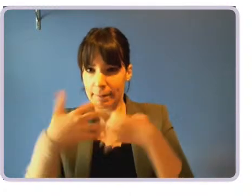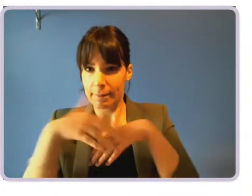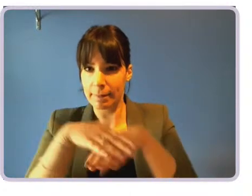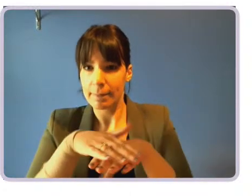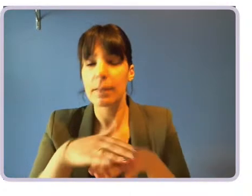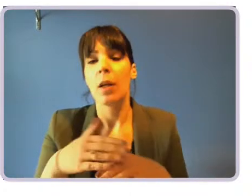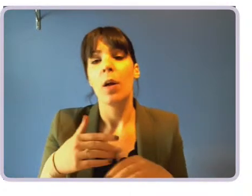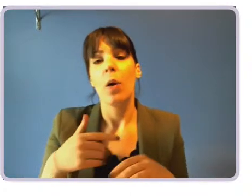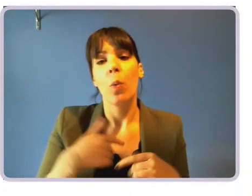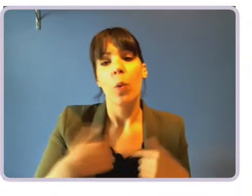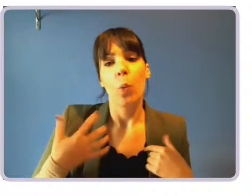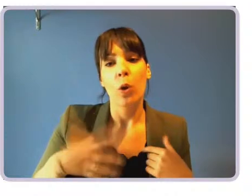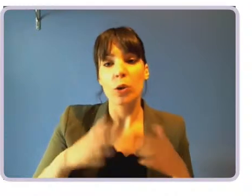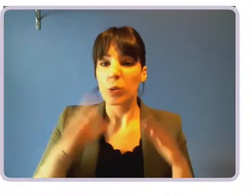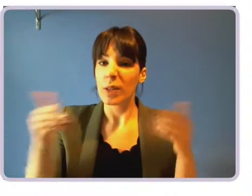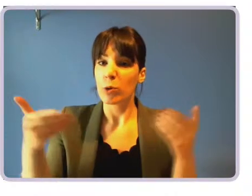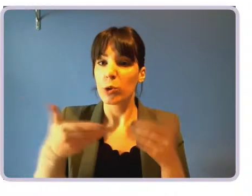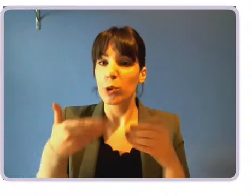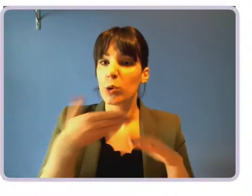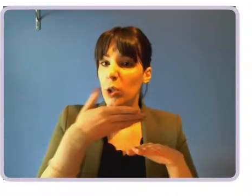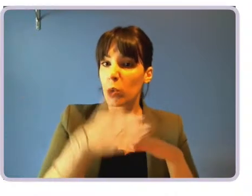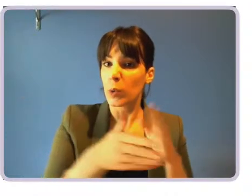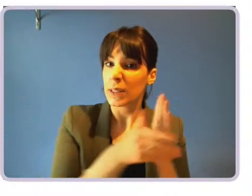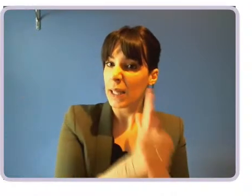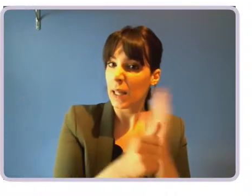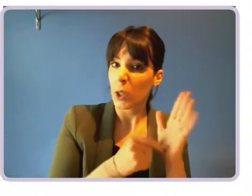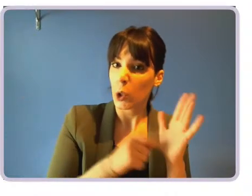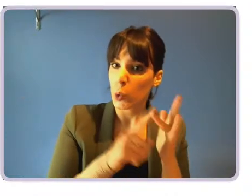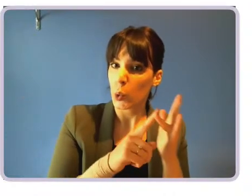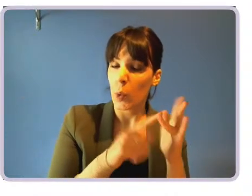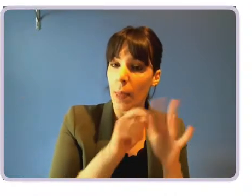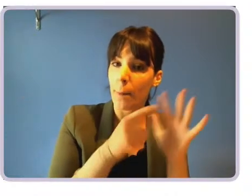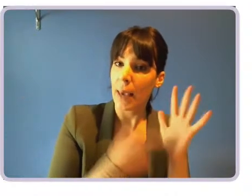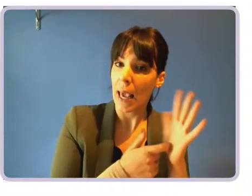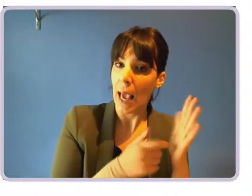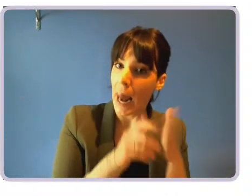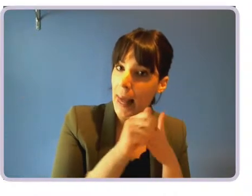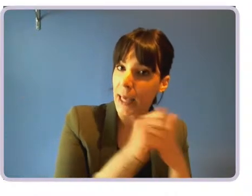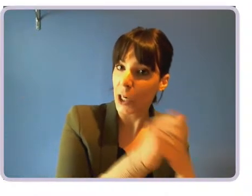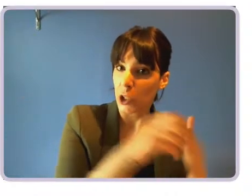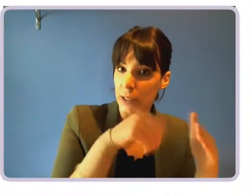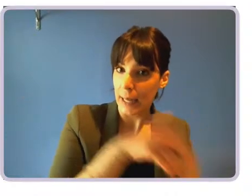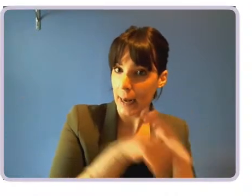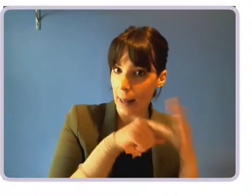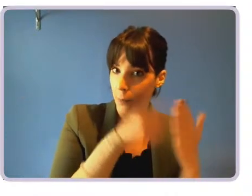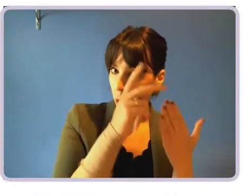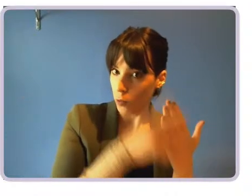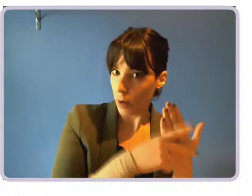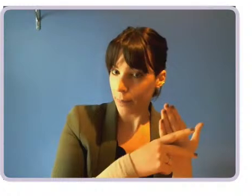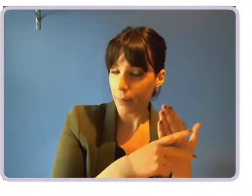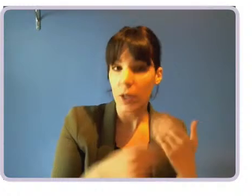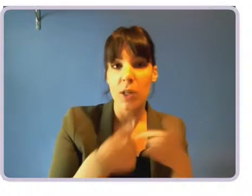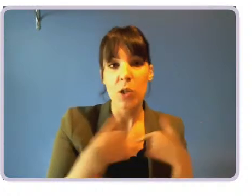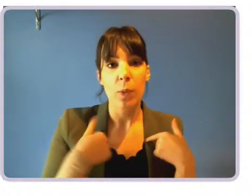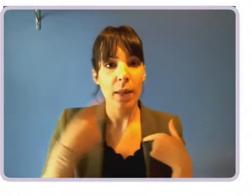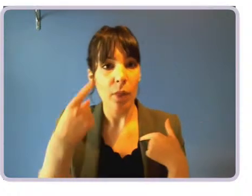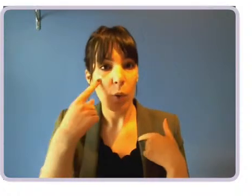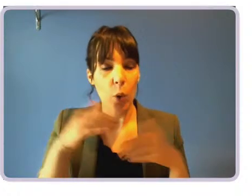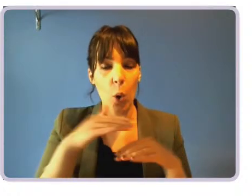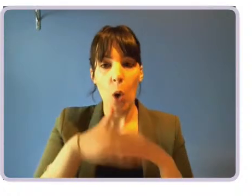new skill to the peer leaders in the program. So what we did was we considered transformational leadership as a way